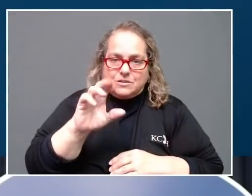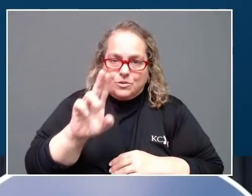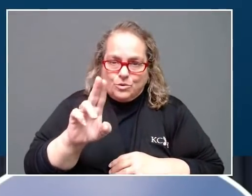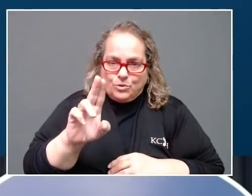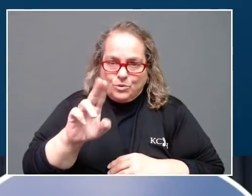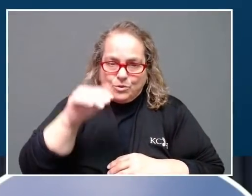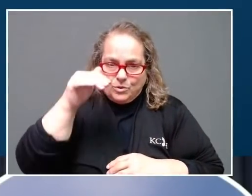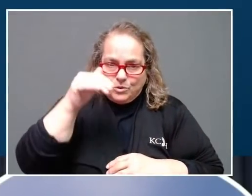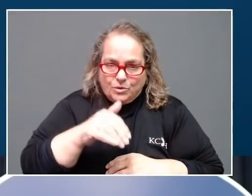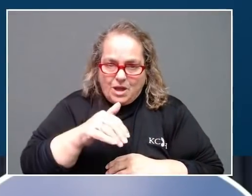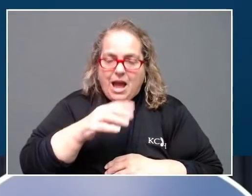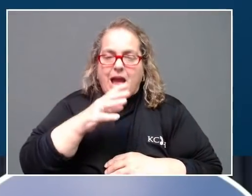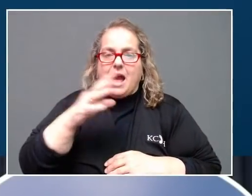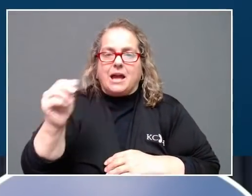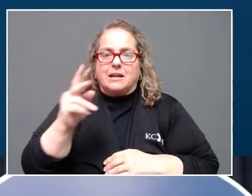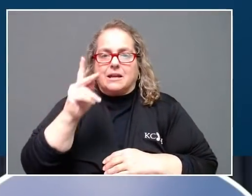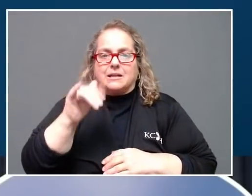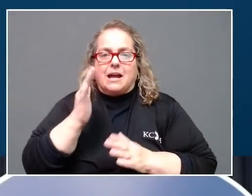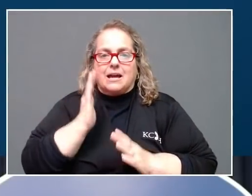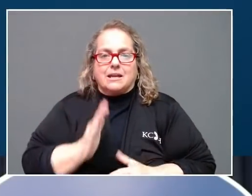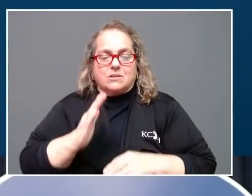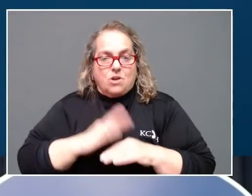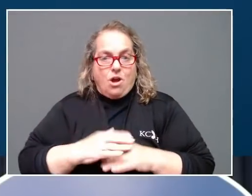on ventilators.